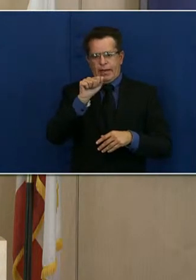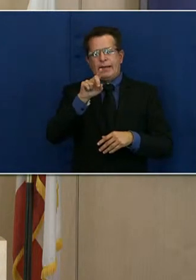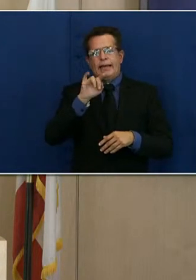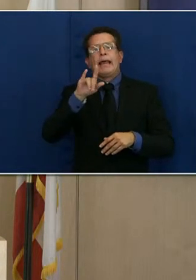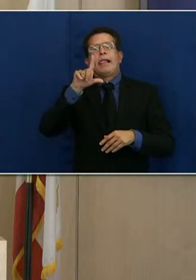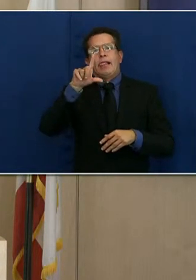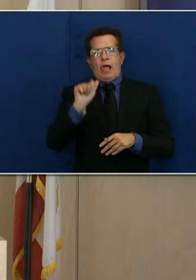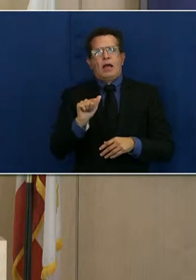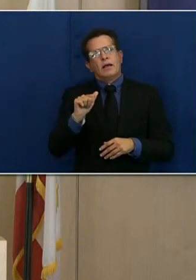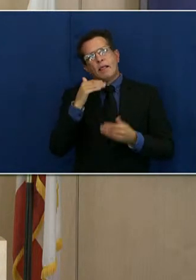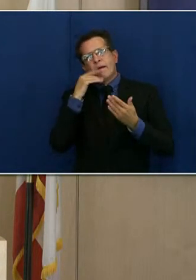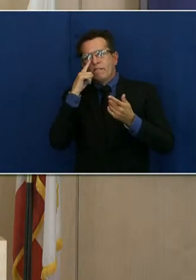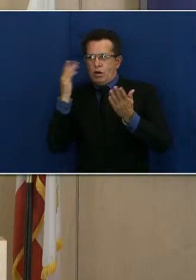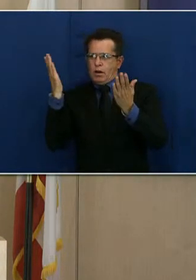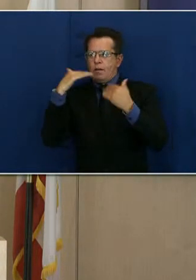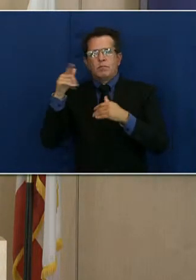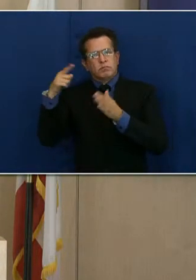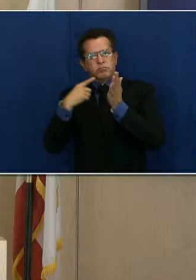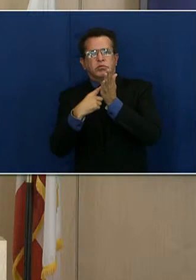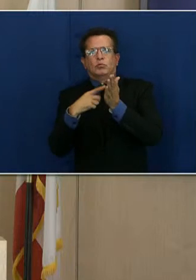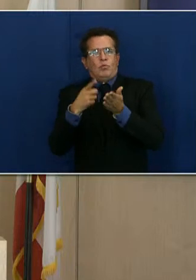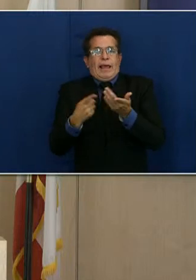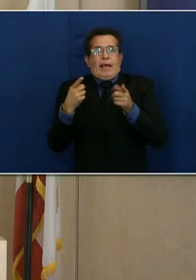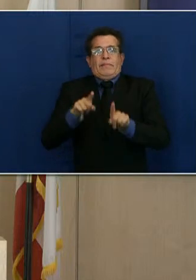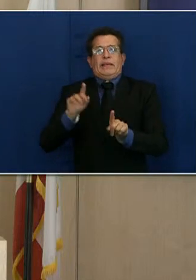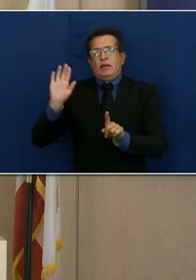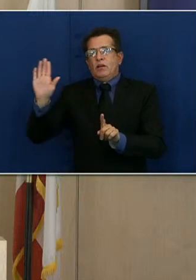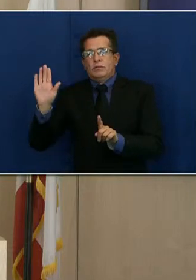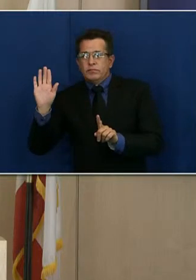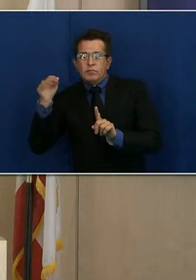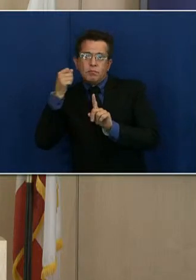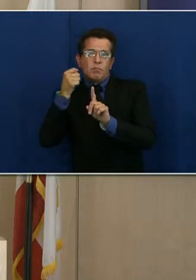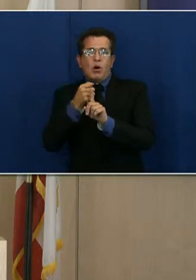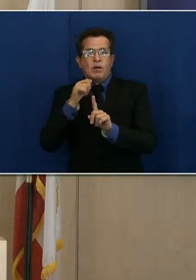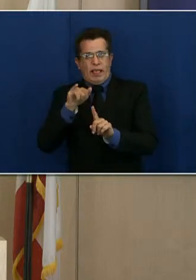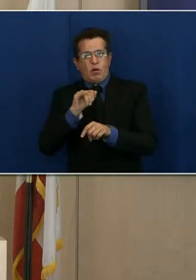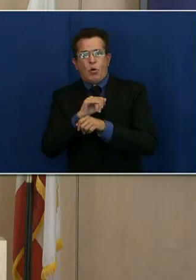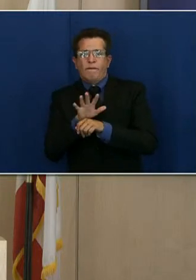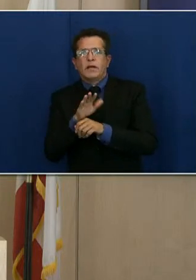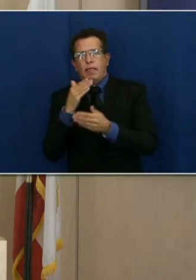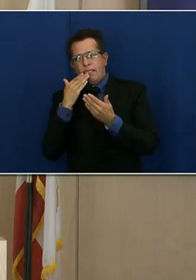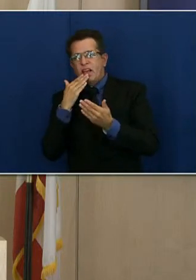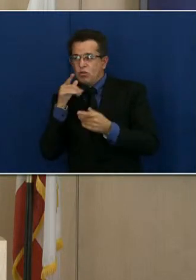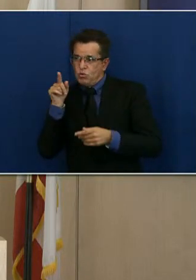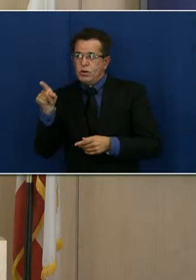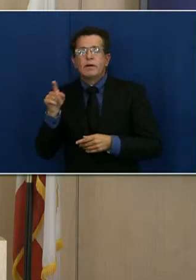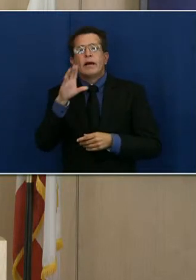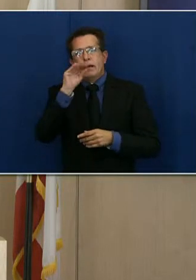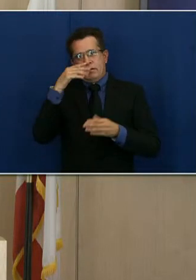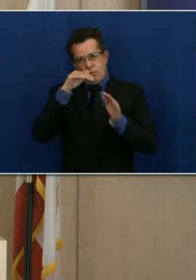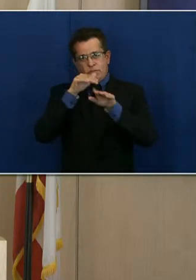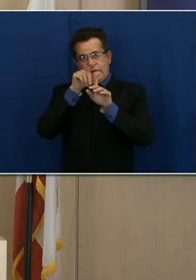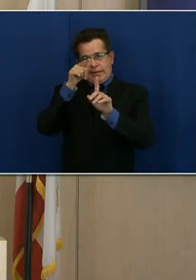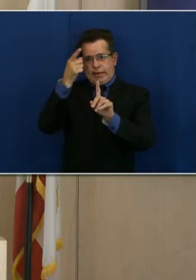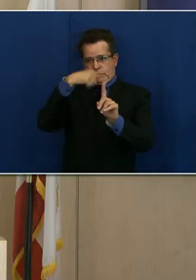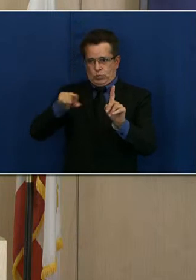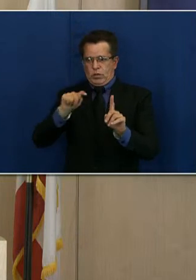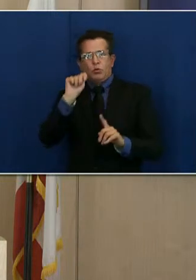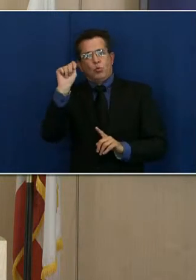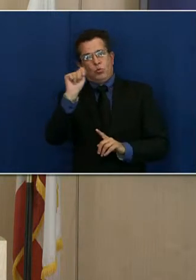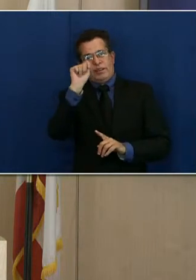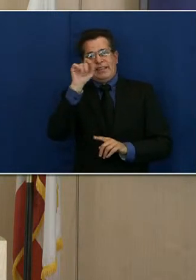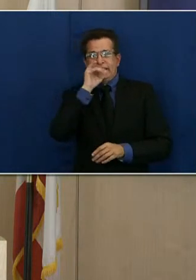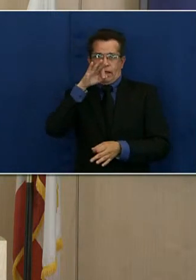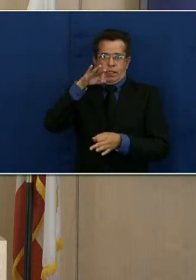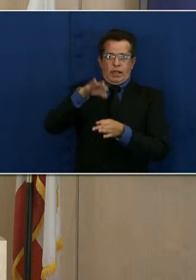his firsthand experience in dealing with COVID-19. I would remind everybody that next Tuesday is an election, so make sure that you